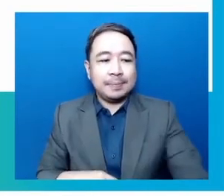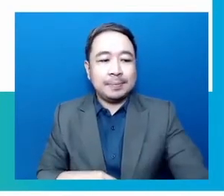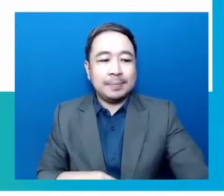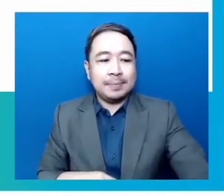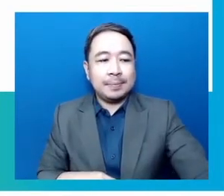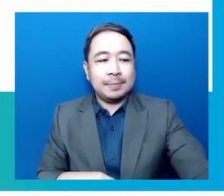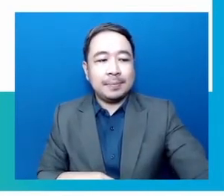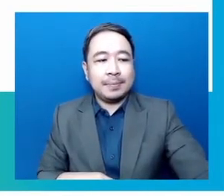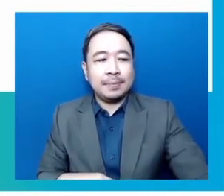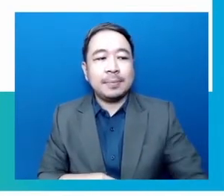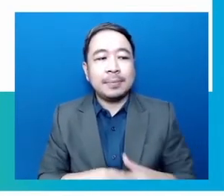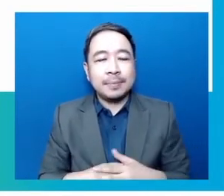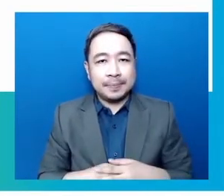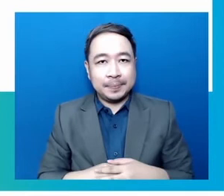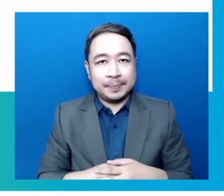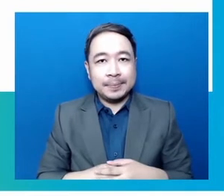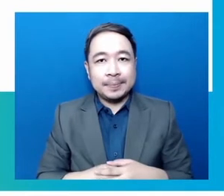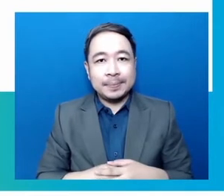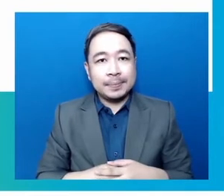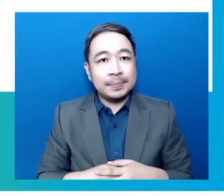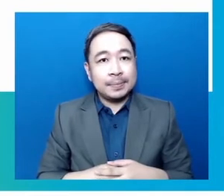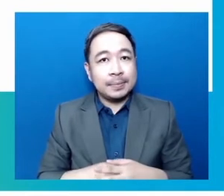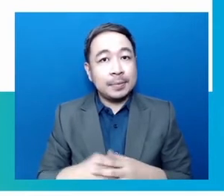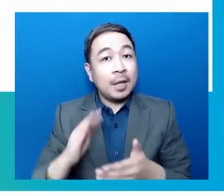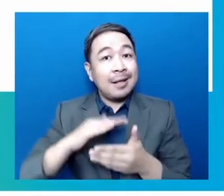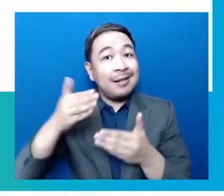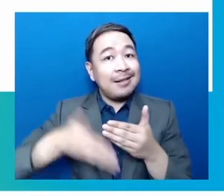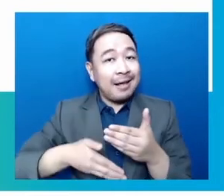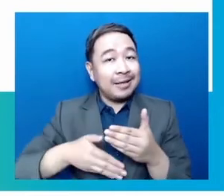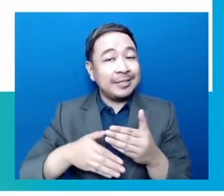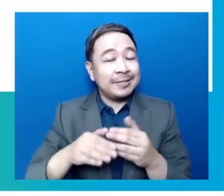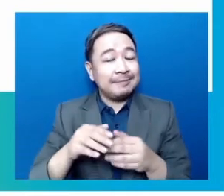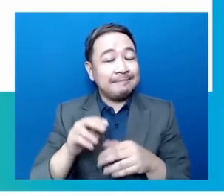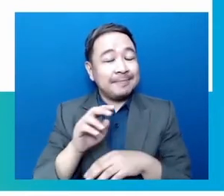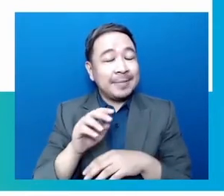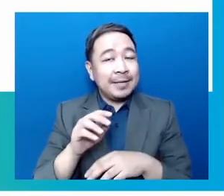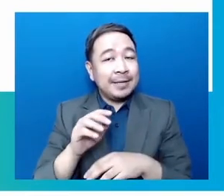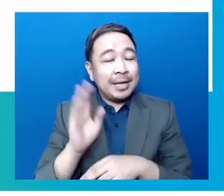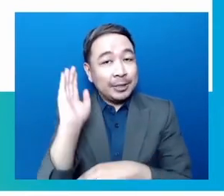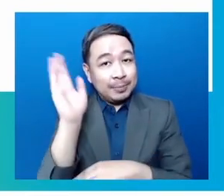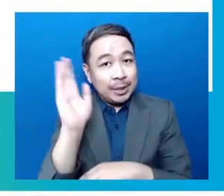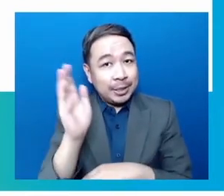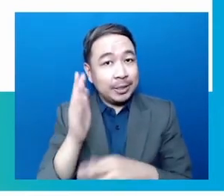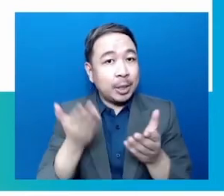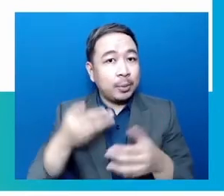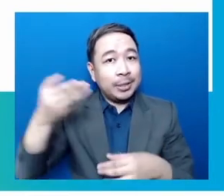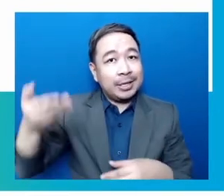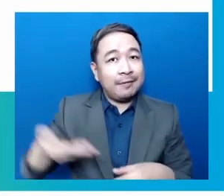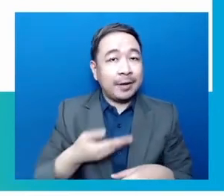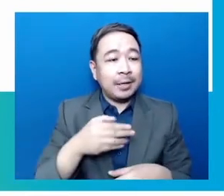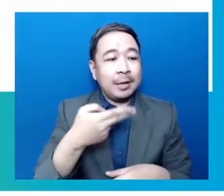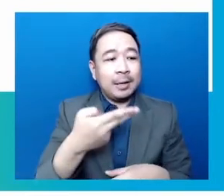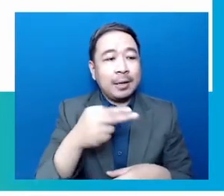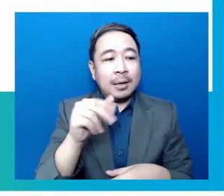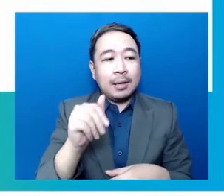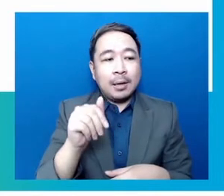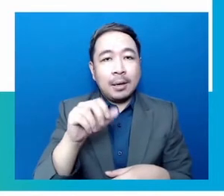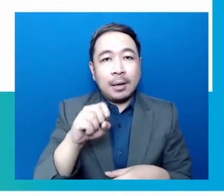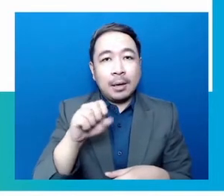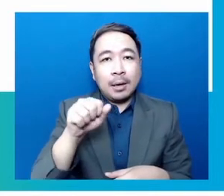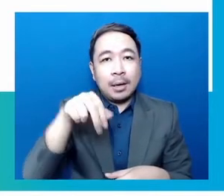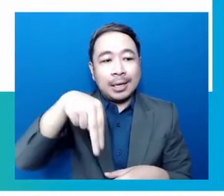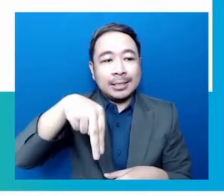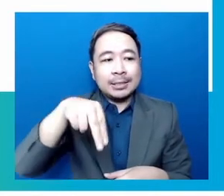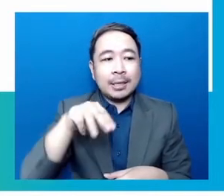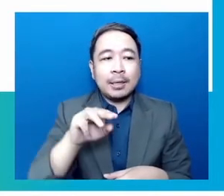For the last speaker of this section of the panel, I'd like to invite Hassan Mahedi to speak. Hassan